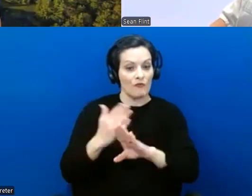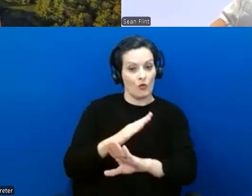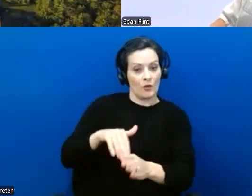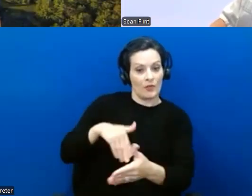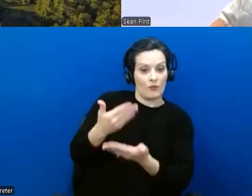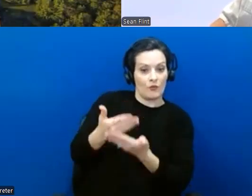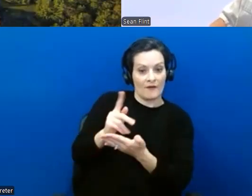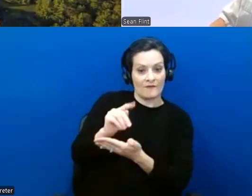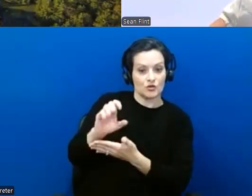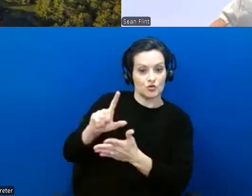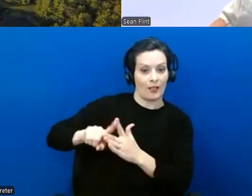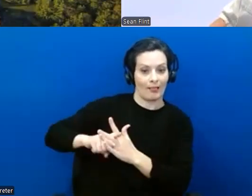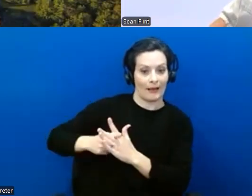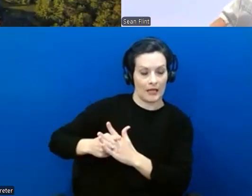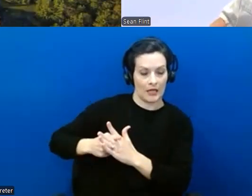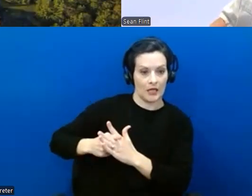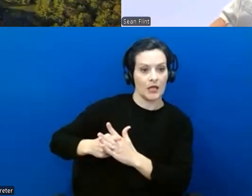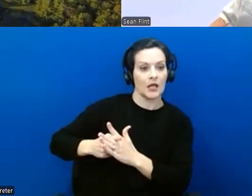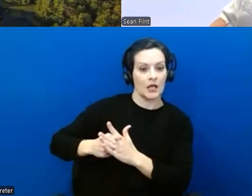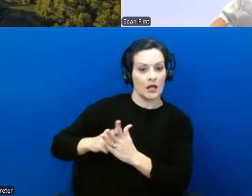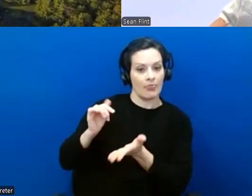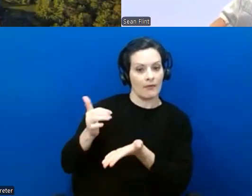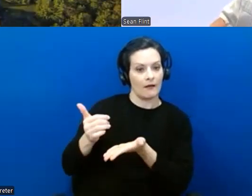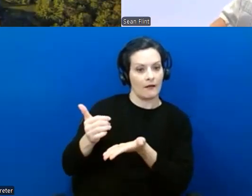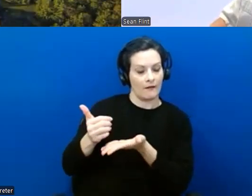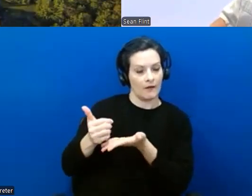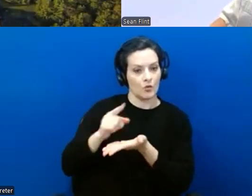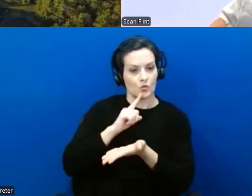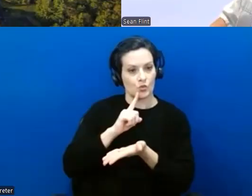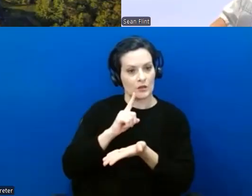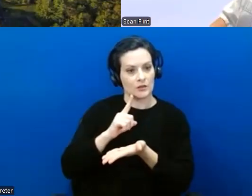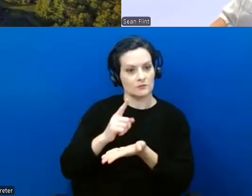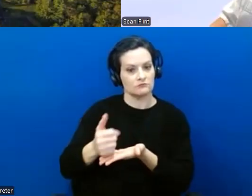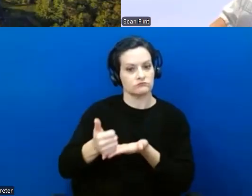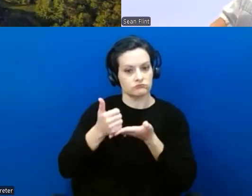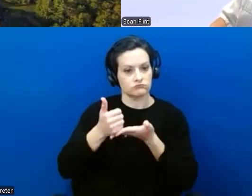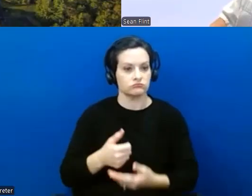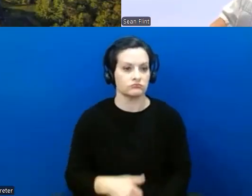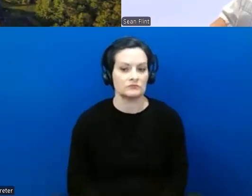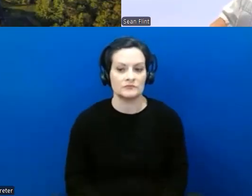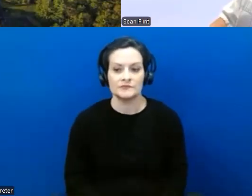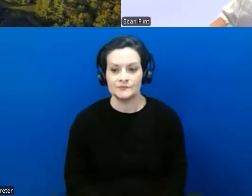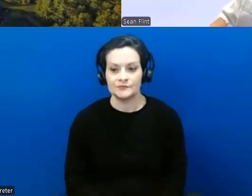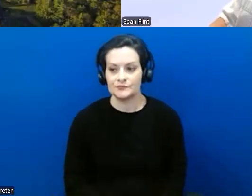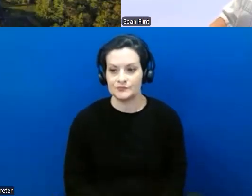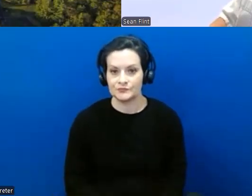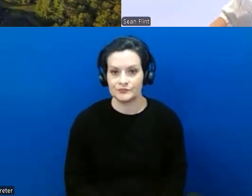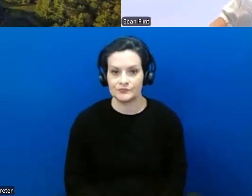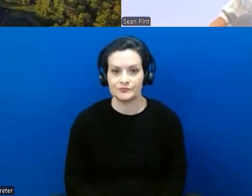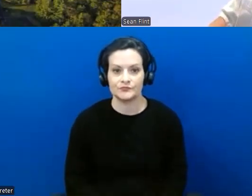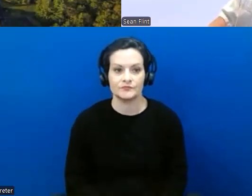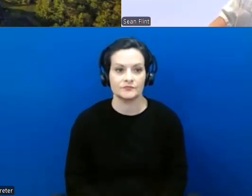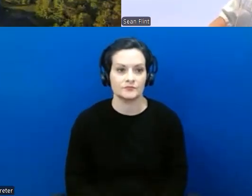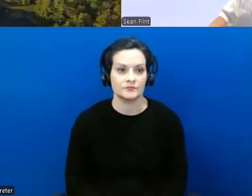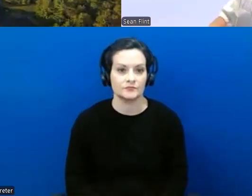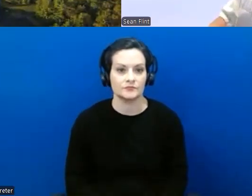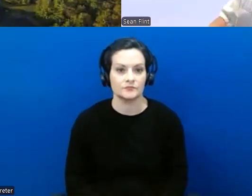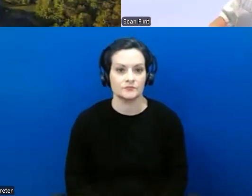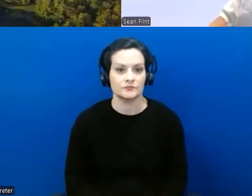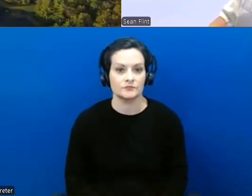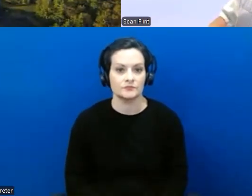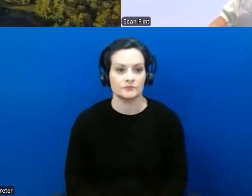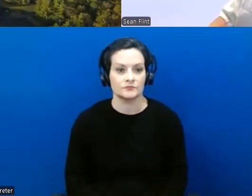place is always like a challenge.